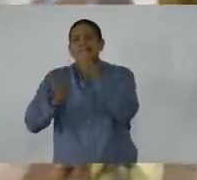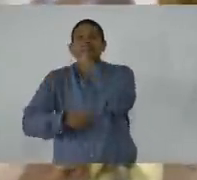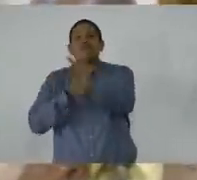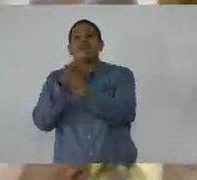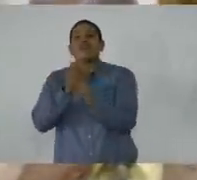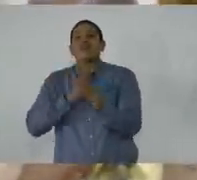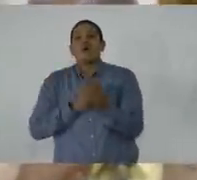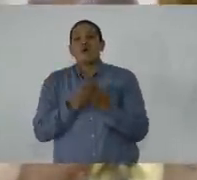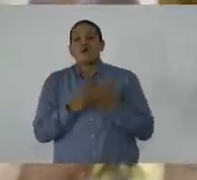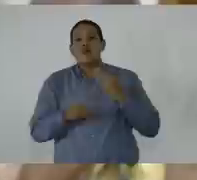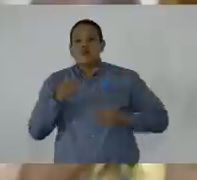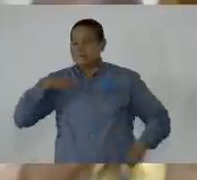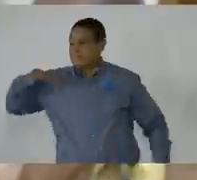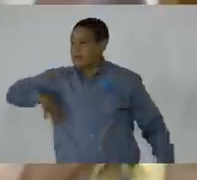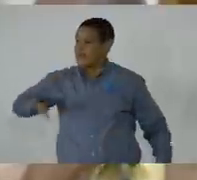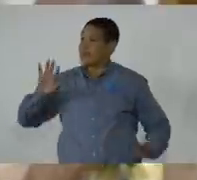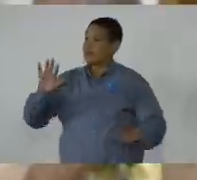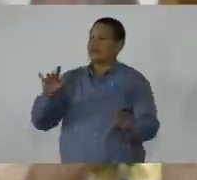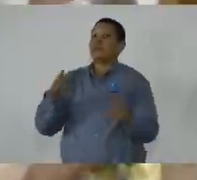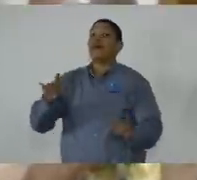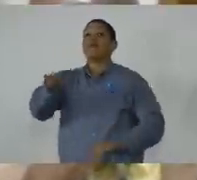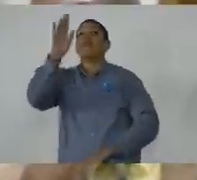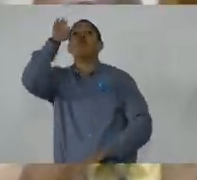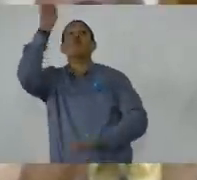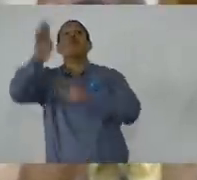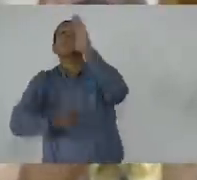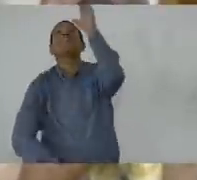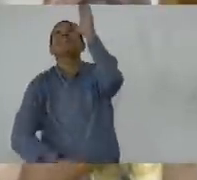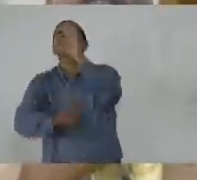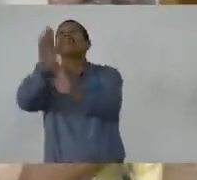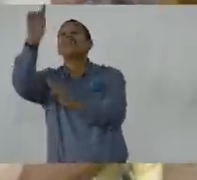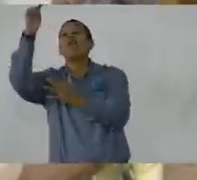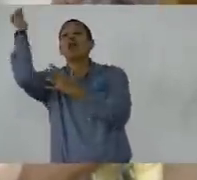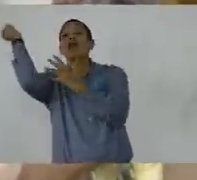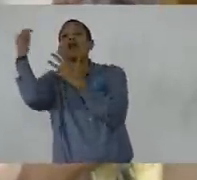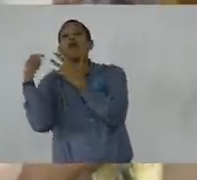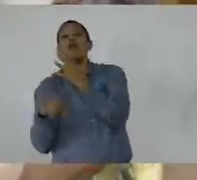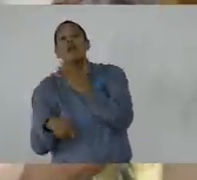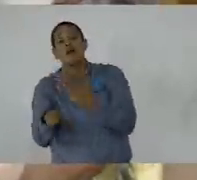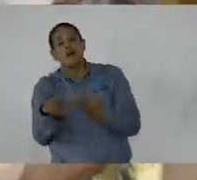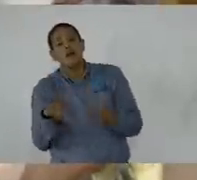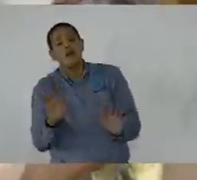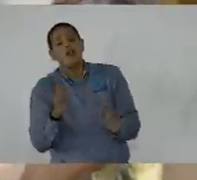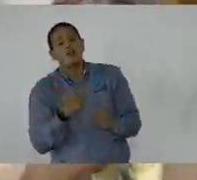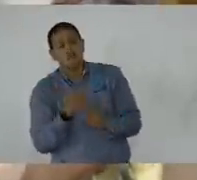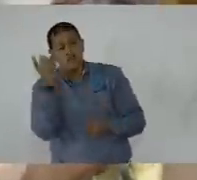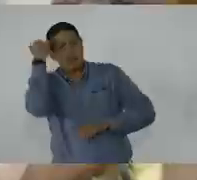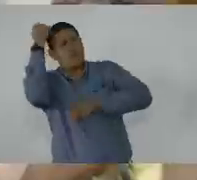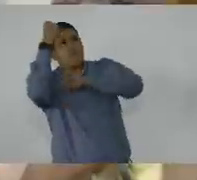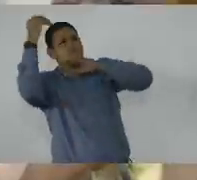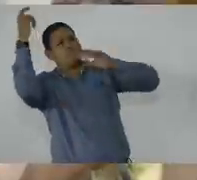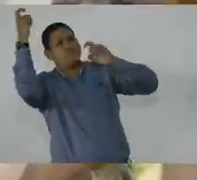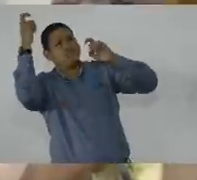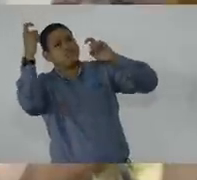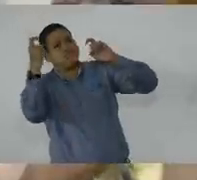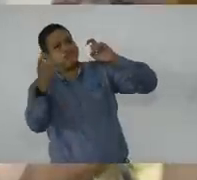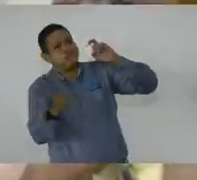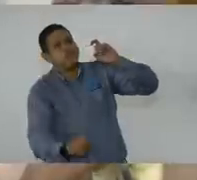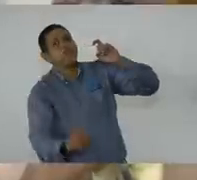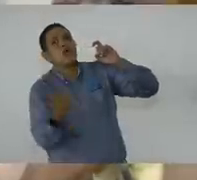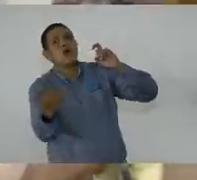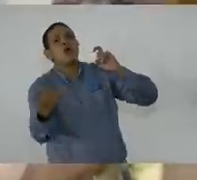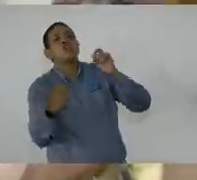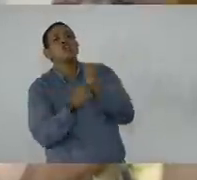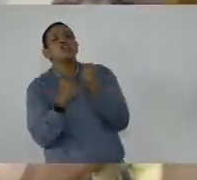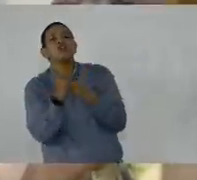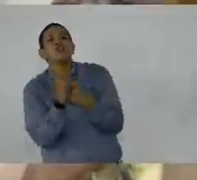our economy. And it is going to develop initiatives to enable the reimagining of the current structure